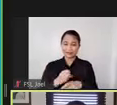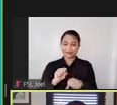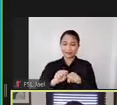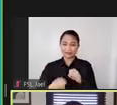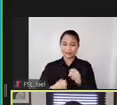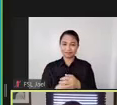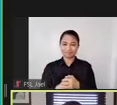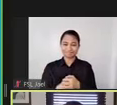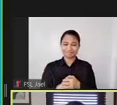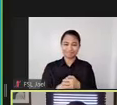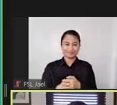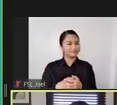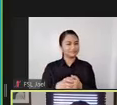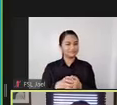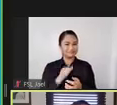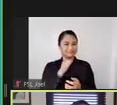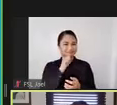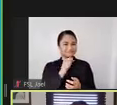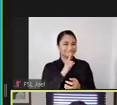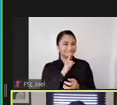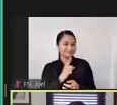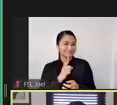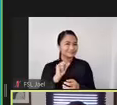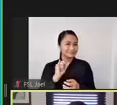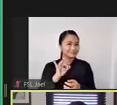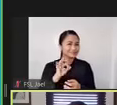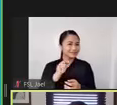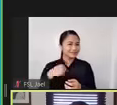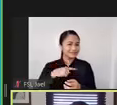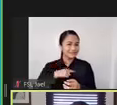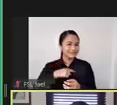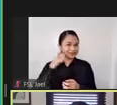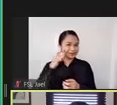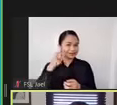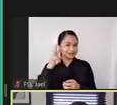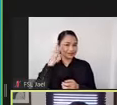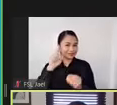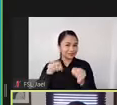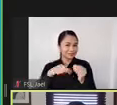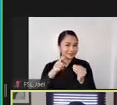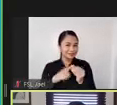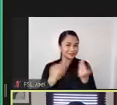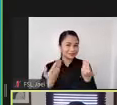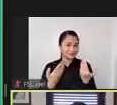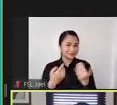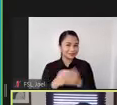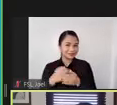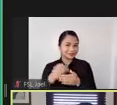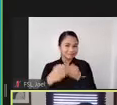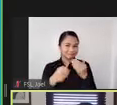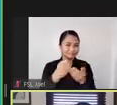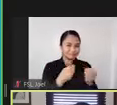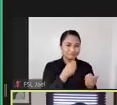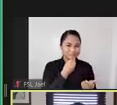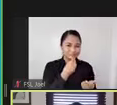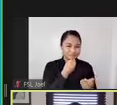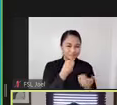to happen for us to get food on the table, from growing, harvesting, processing,